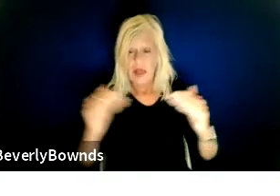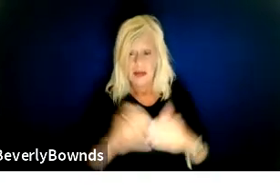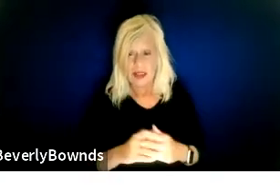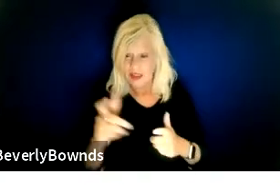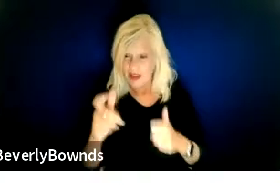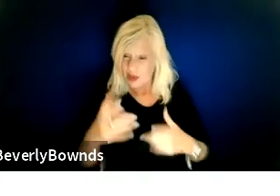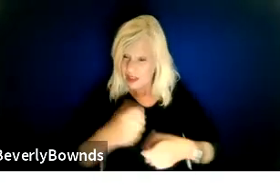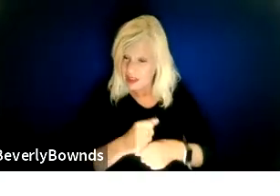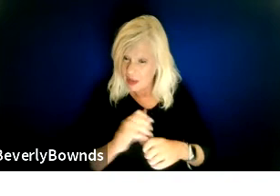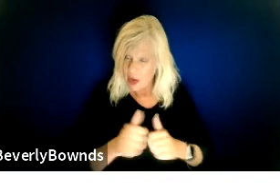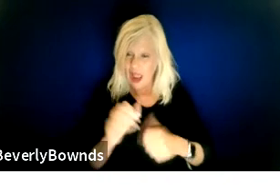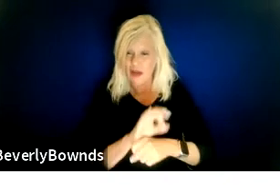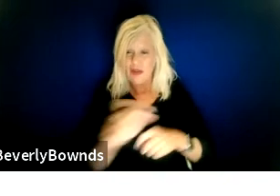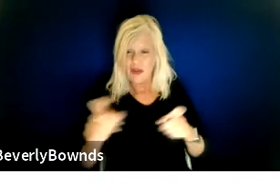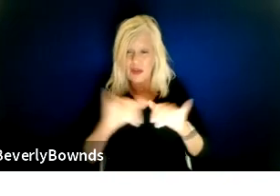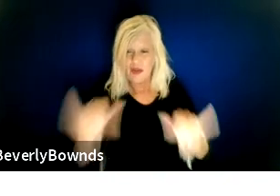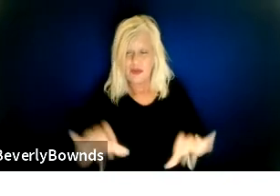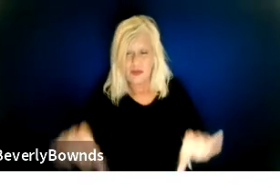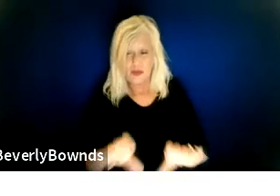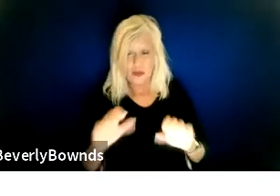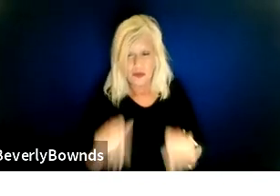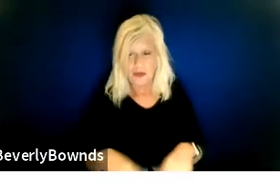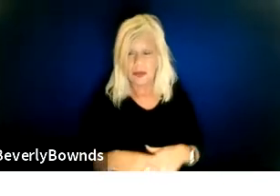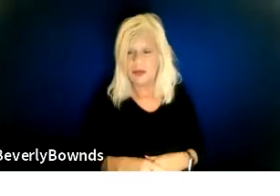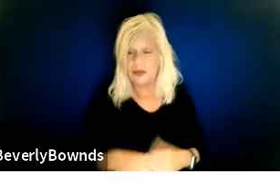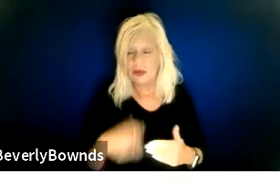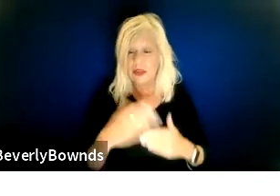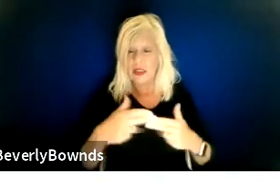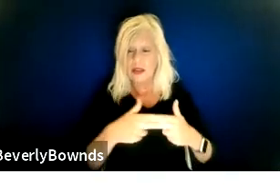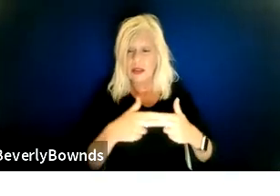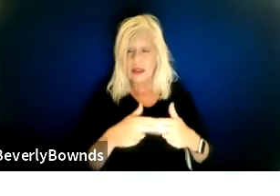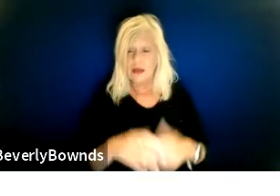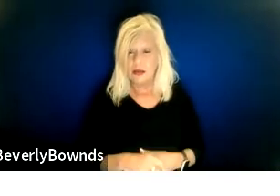what this functional control system can do. So next slide.